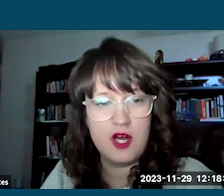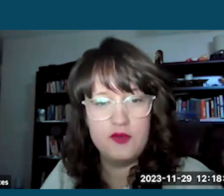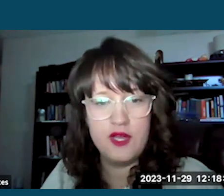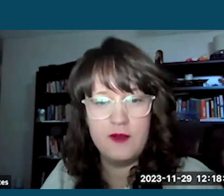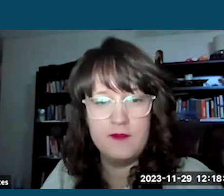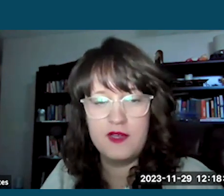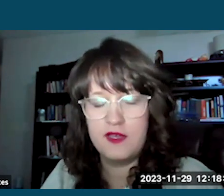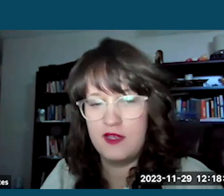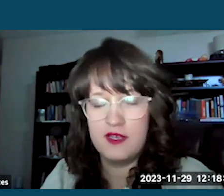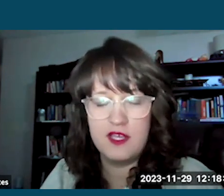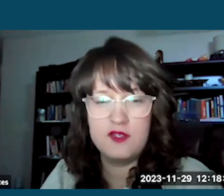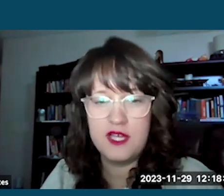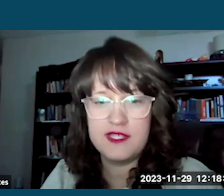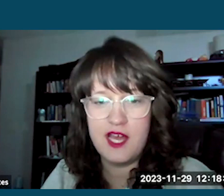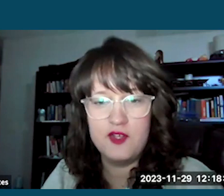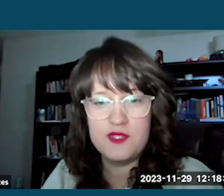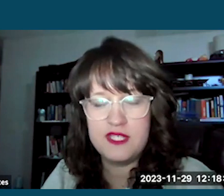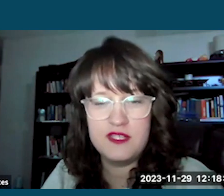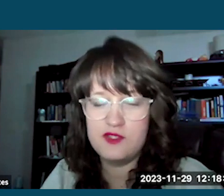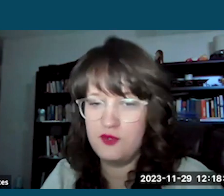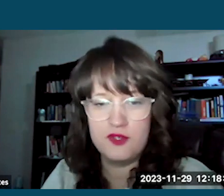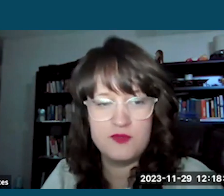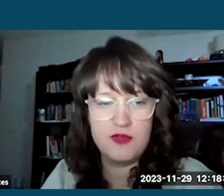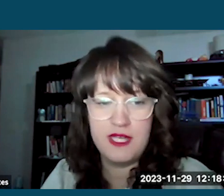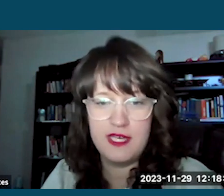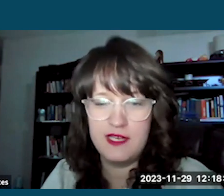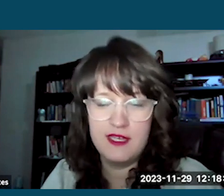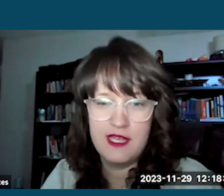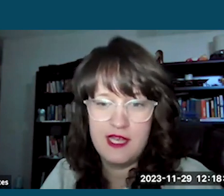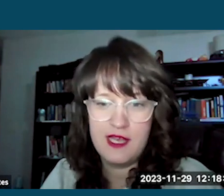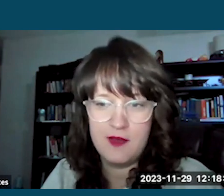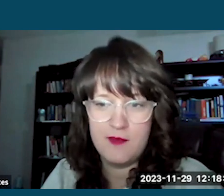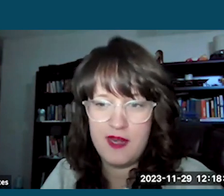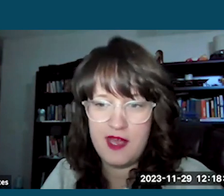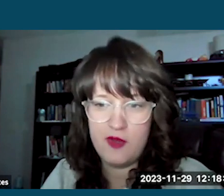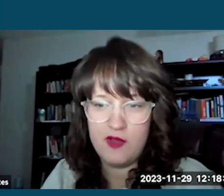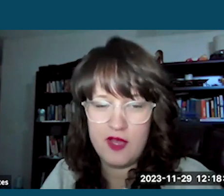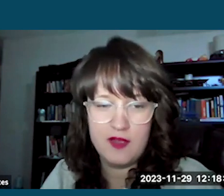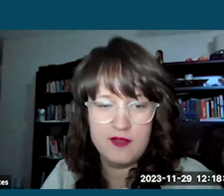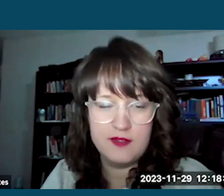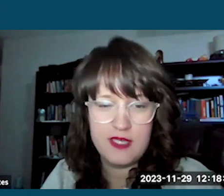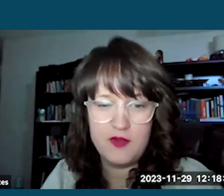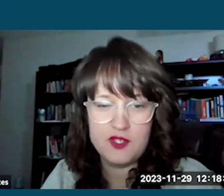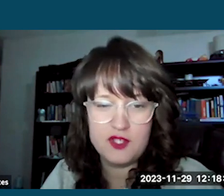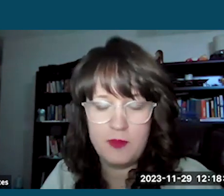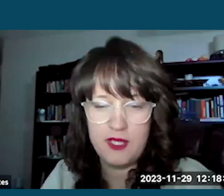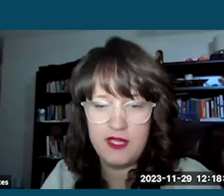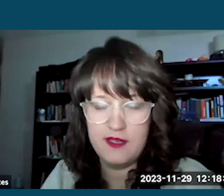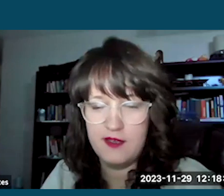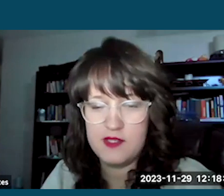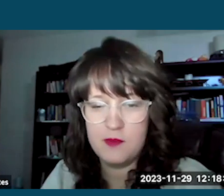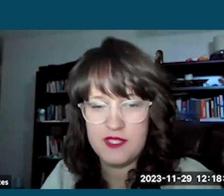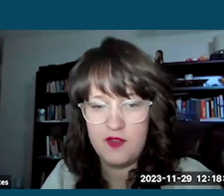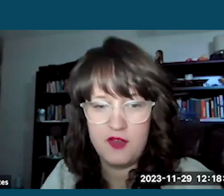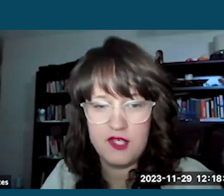are you, can you tell us how you see these two terms relating and how they show up